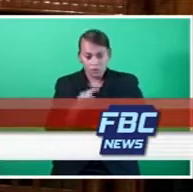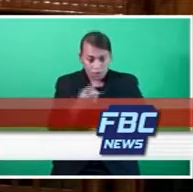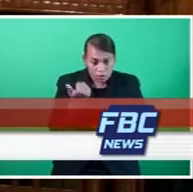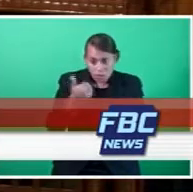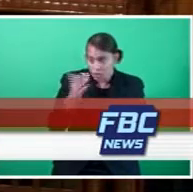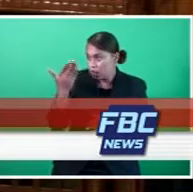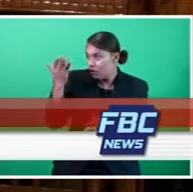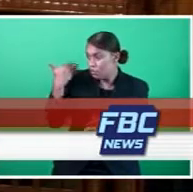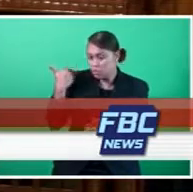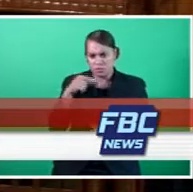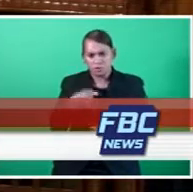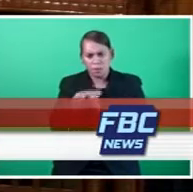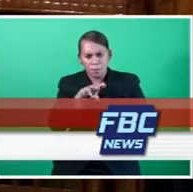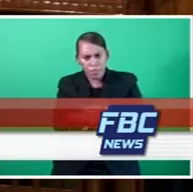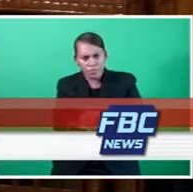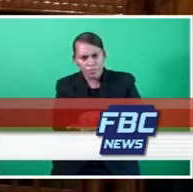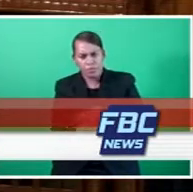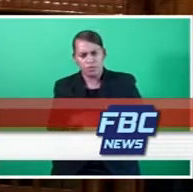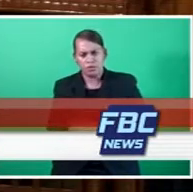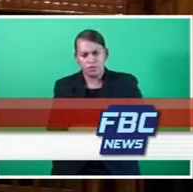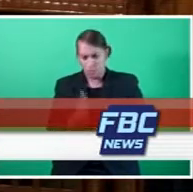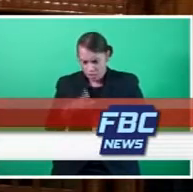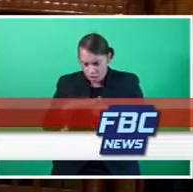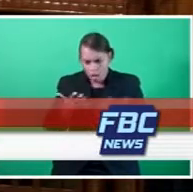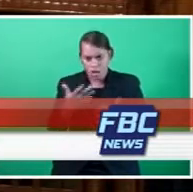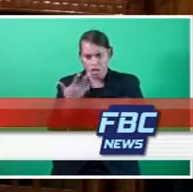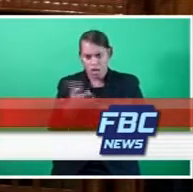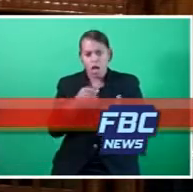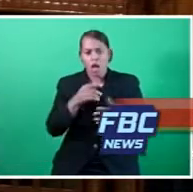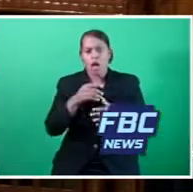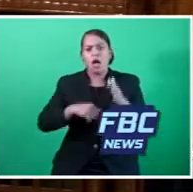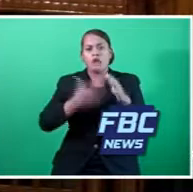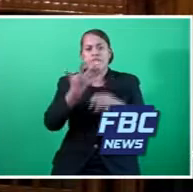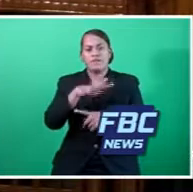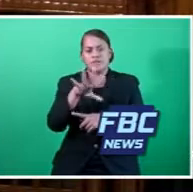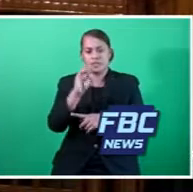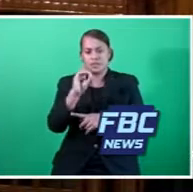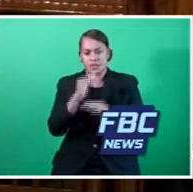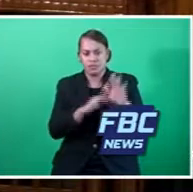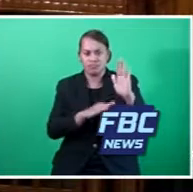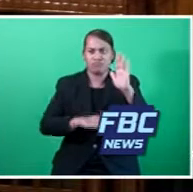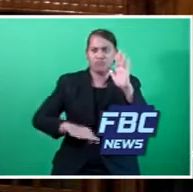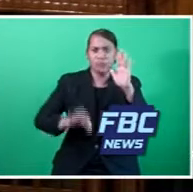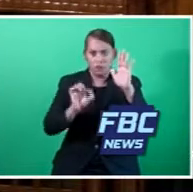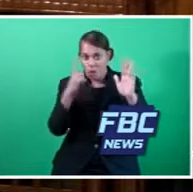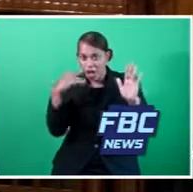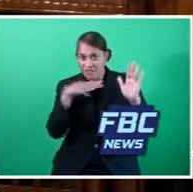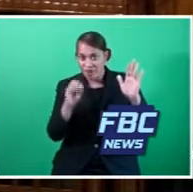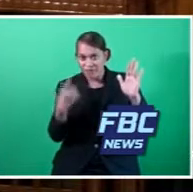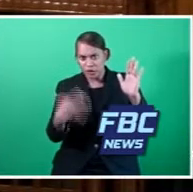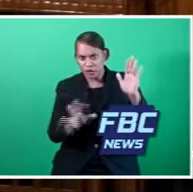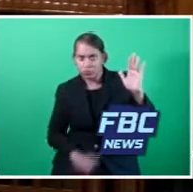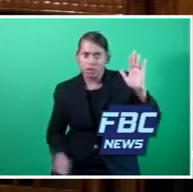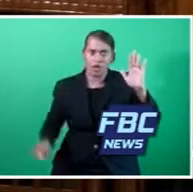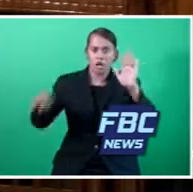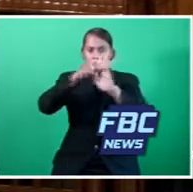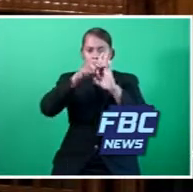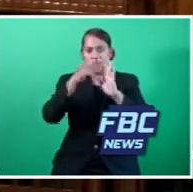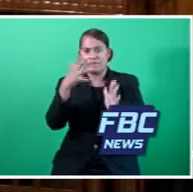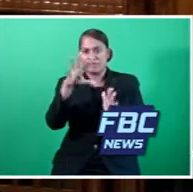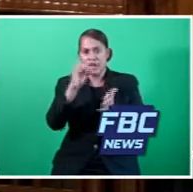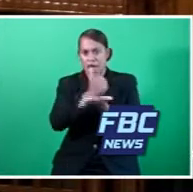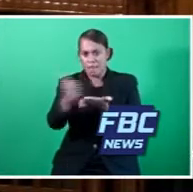a bold target of being ranked in the top 50 in terms of doing business by the year 2025. It now becomes